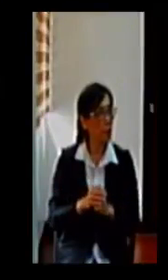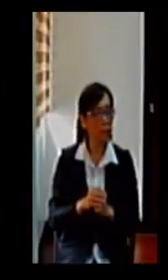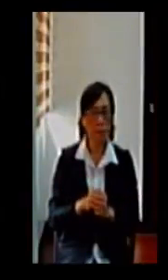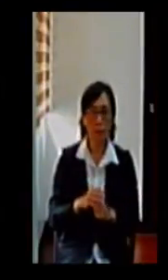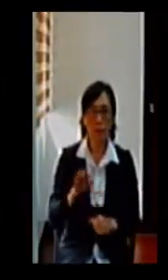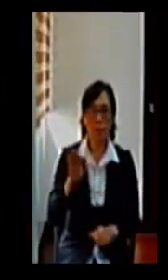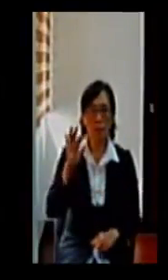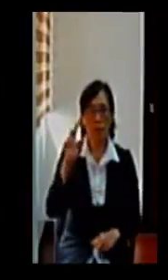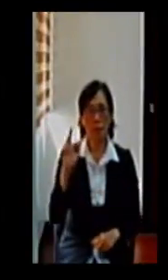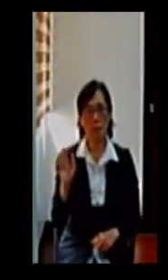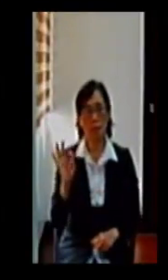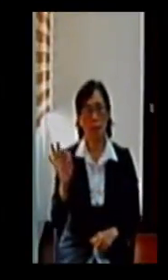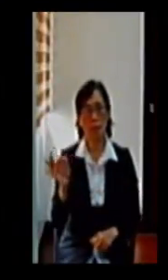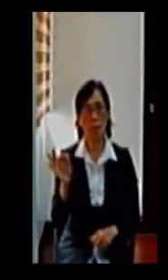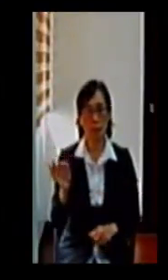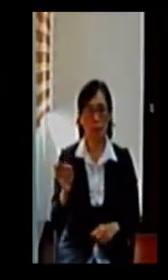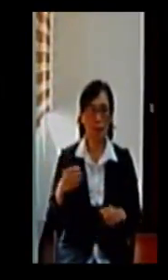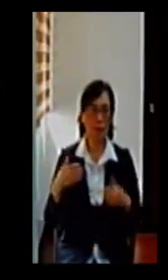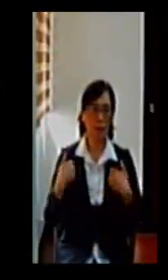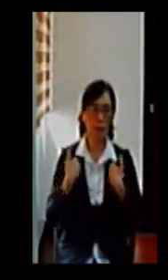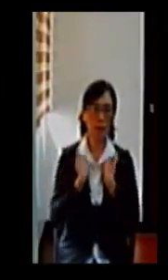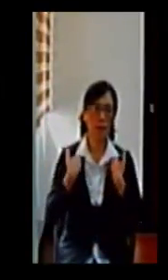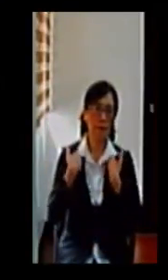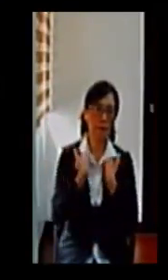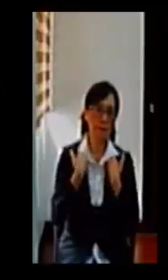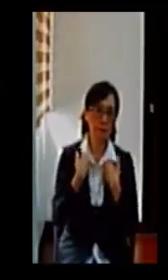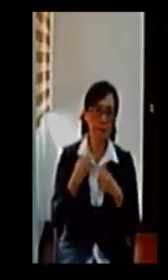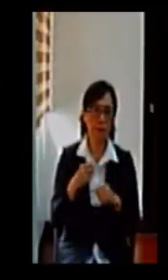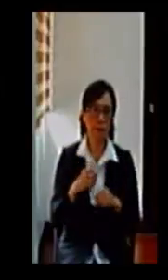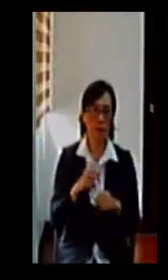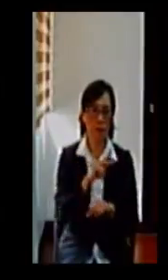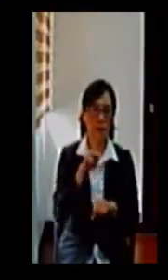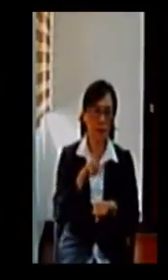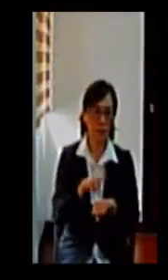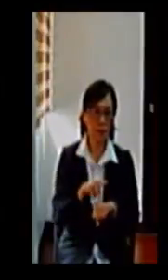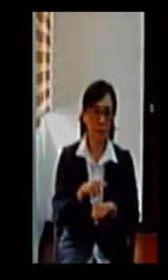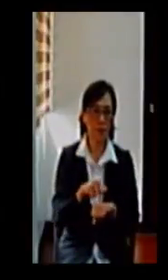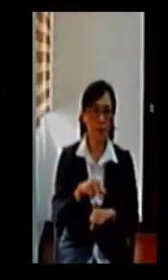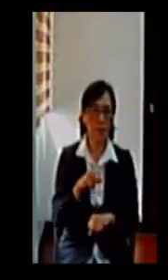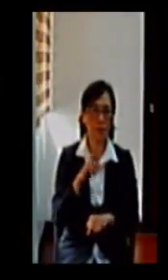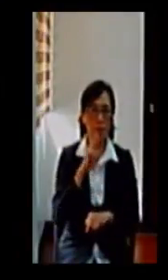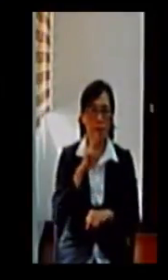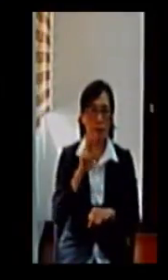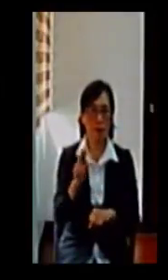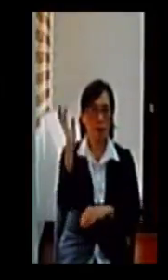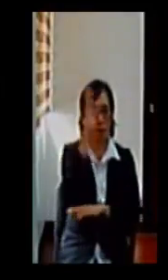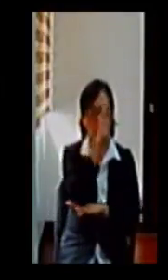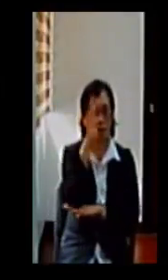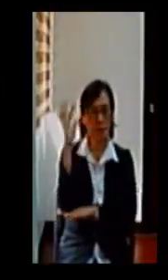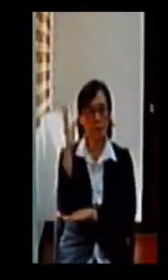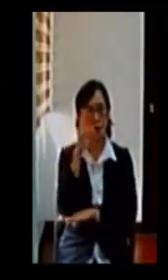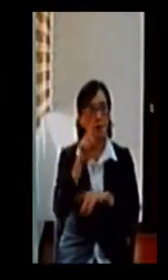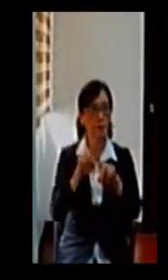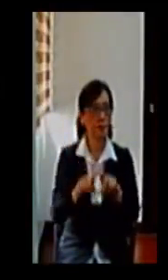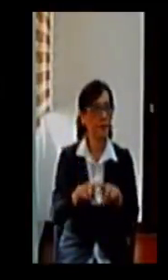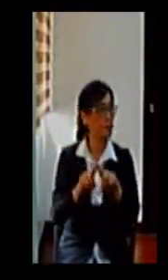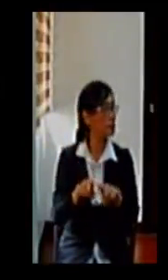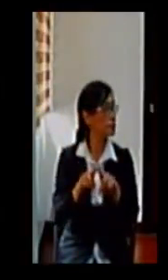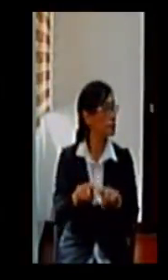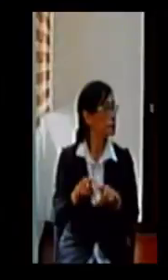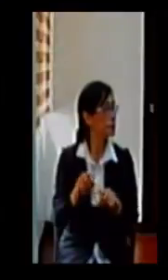90% of all threatened species in the Philippines are forest dependent. Yeah. The problem